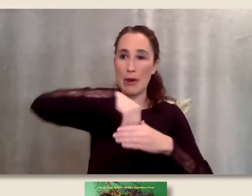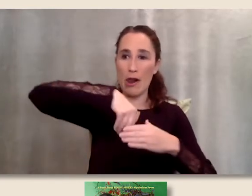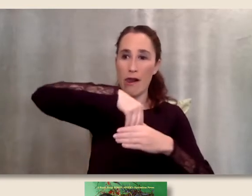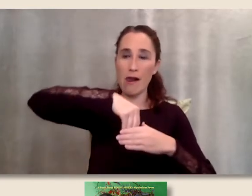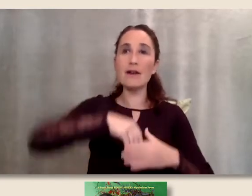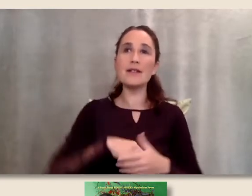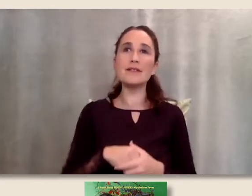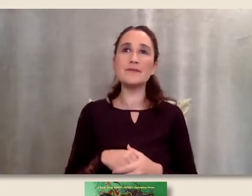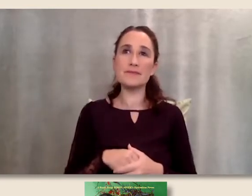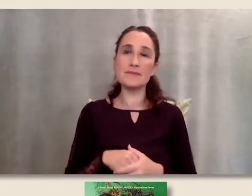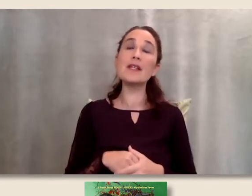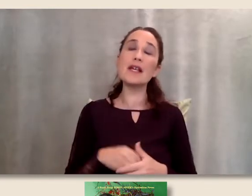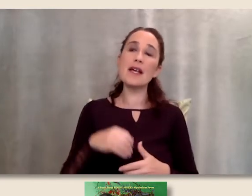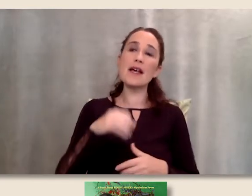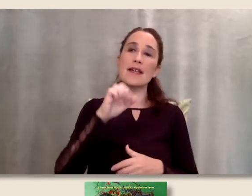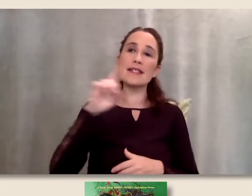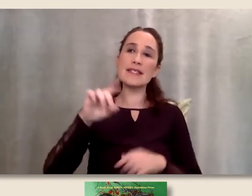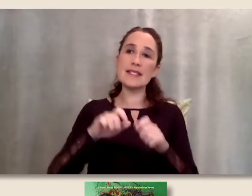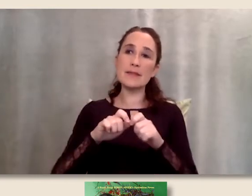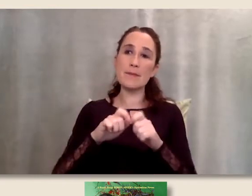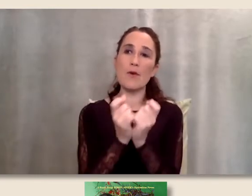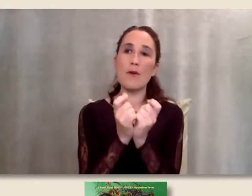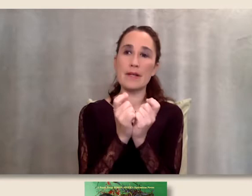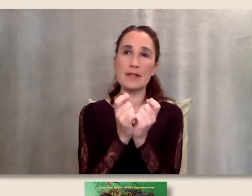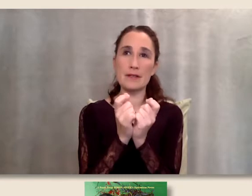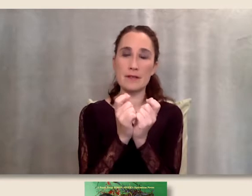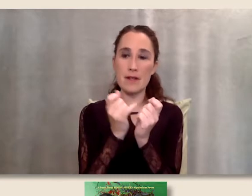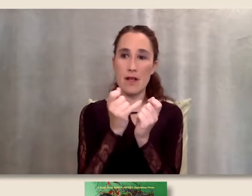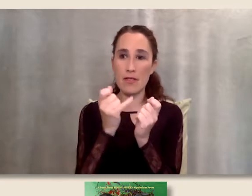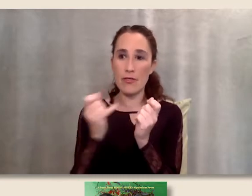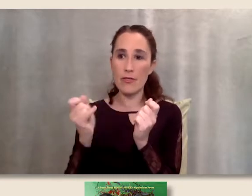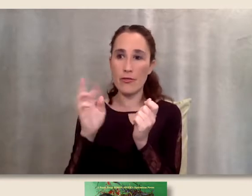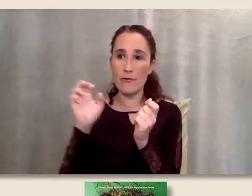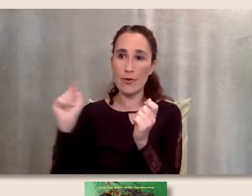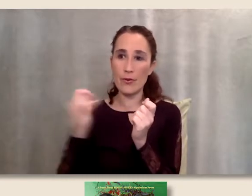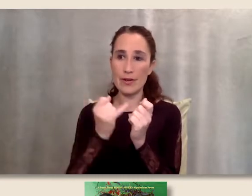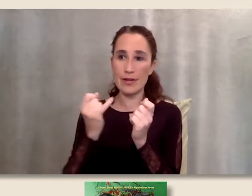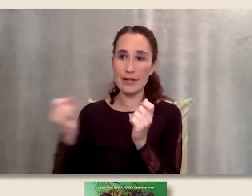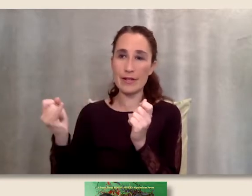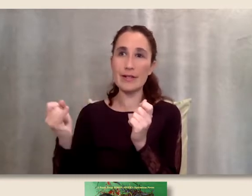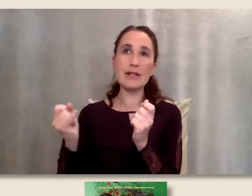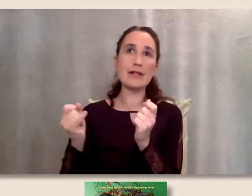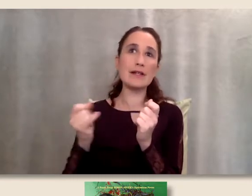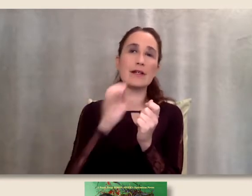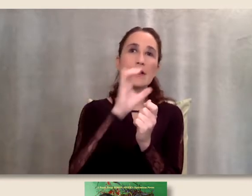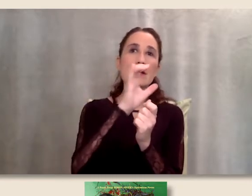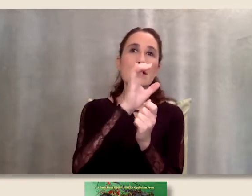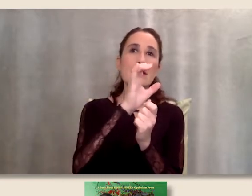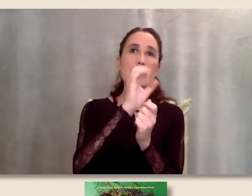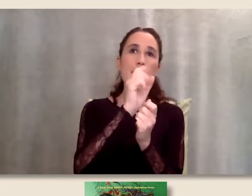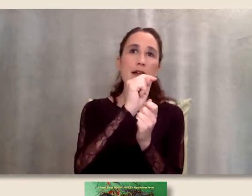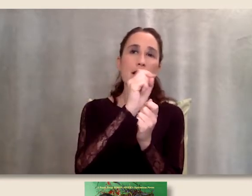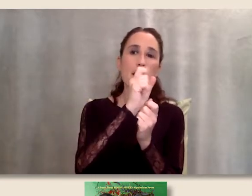of the seeds broke open, and you see that? Look at the little root coming off of here. And then here are the two cotyledons.